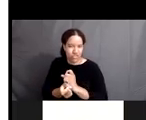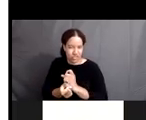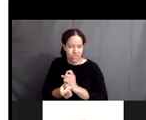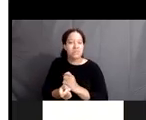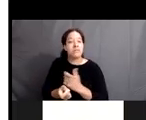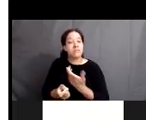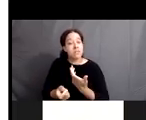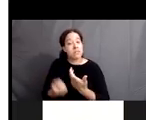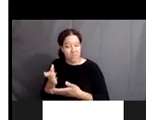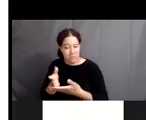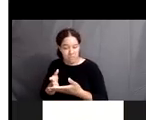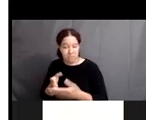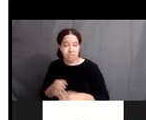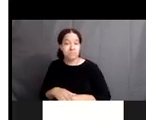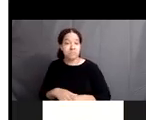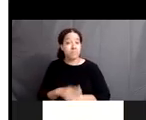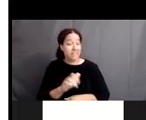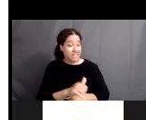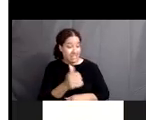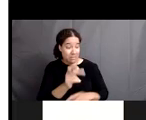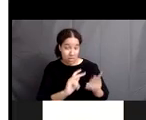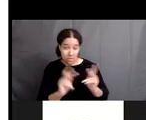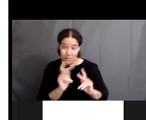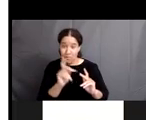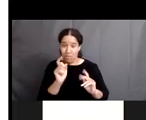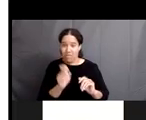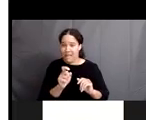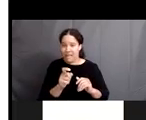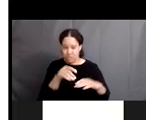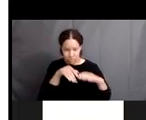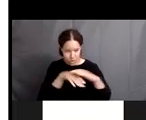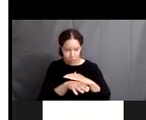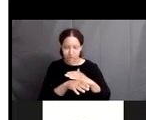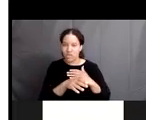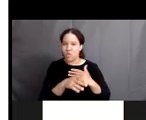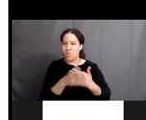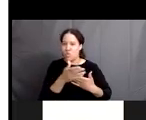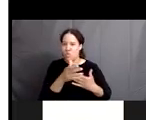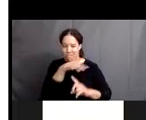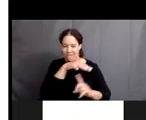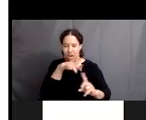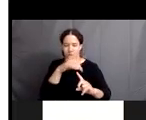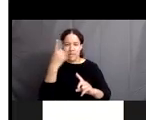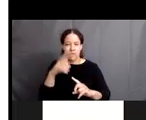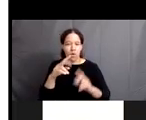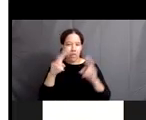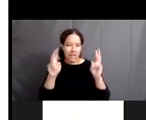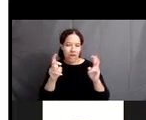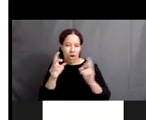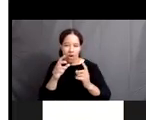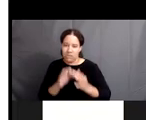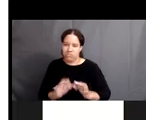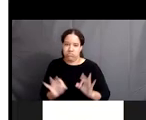folks, they had to go into environments and, serve in those essential worker functions, and maybe didn't always have